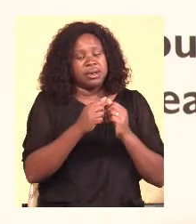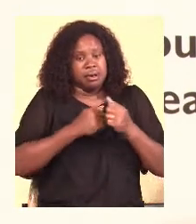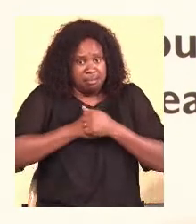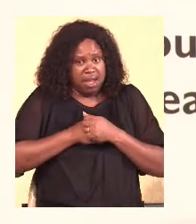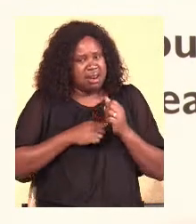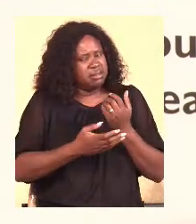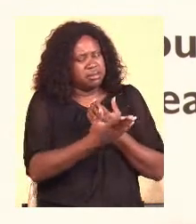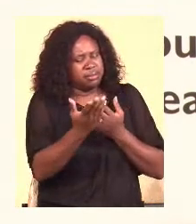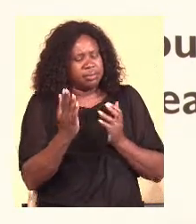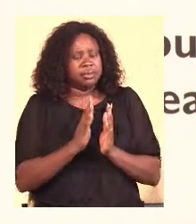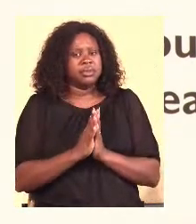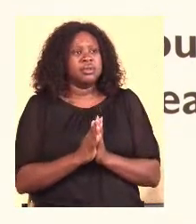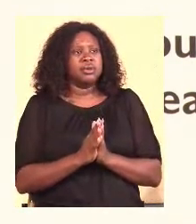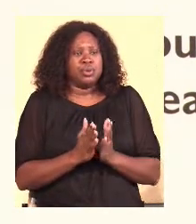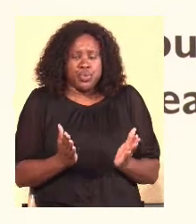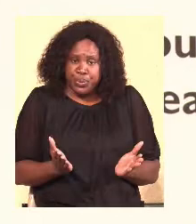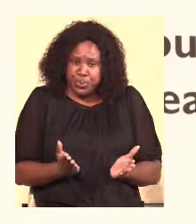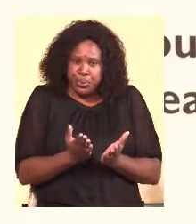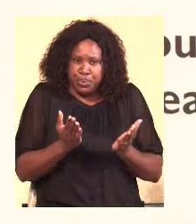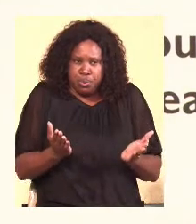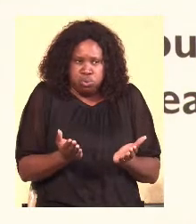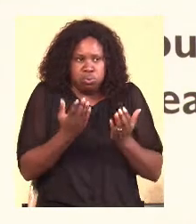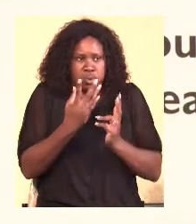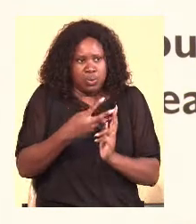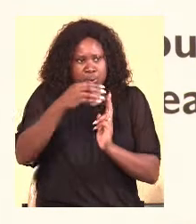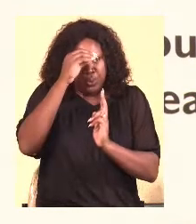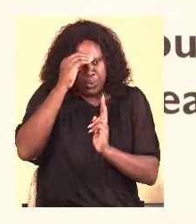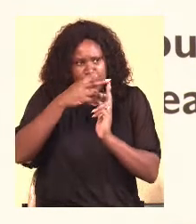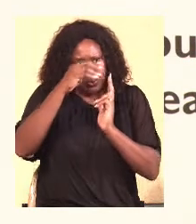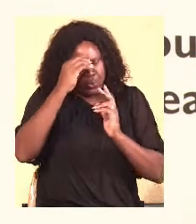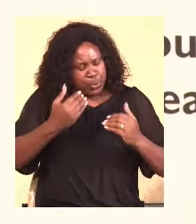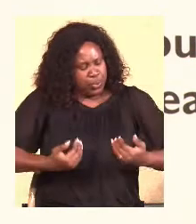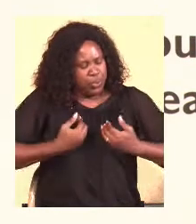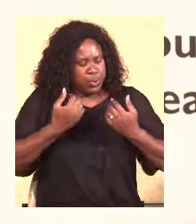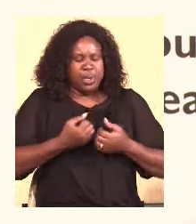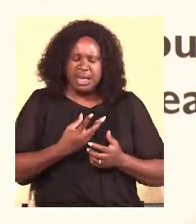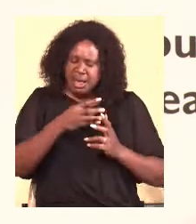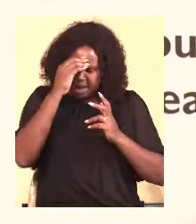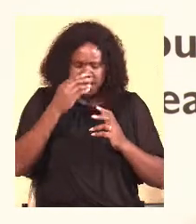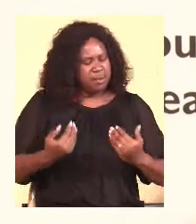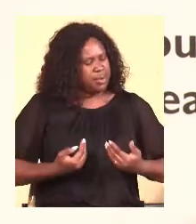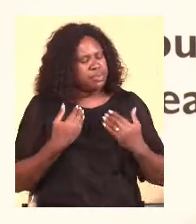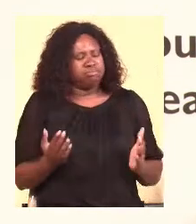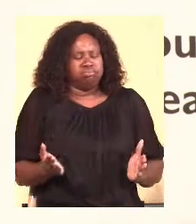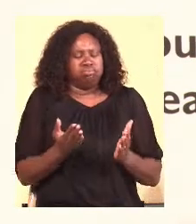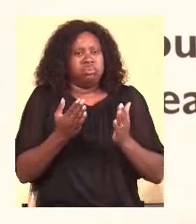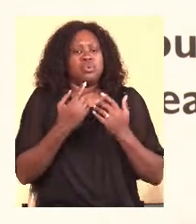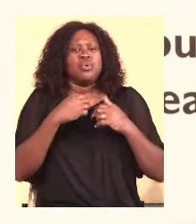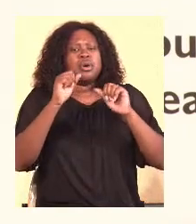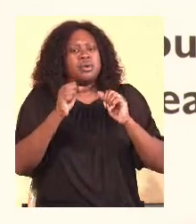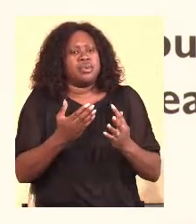there to ensure that we encourage our students, our youth, our learners who can